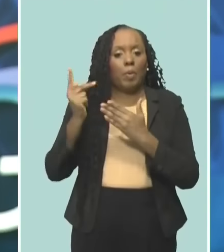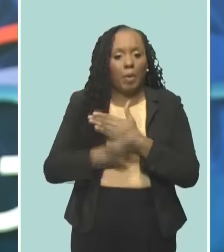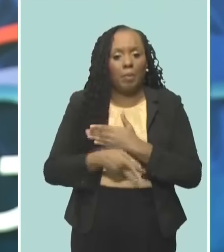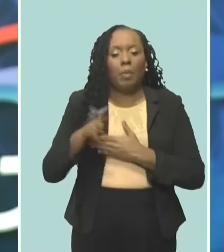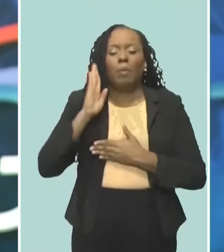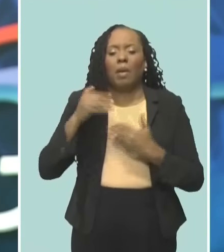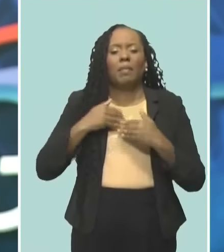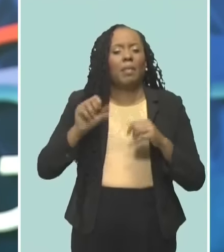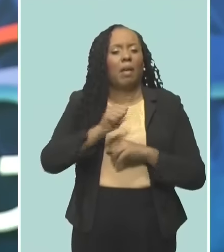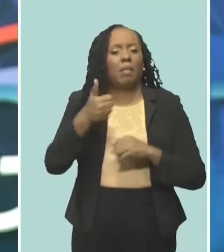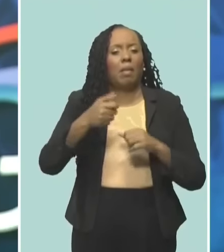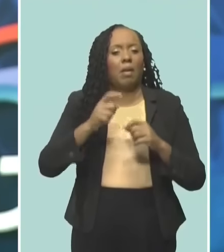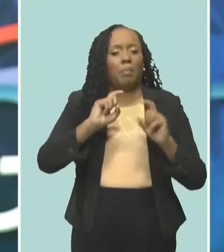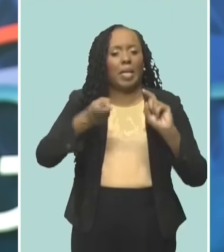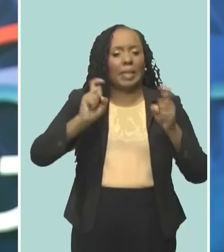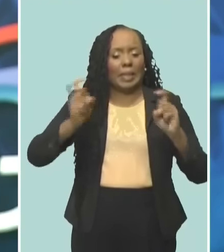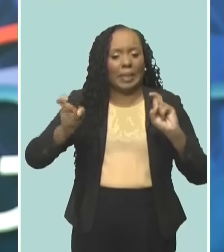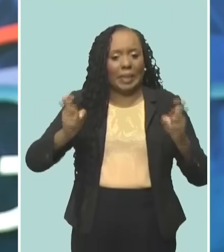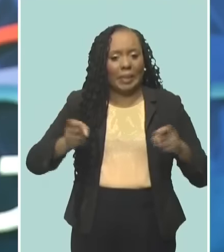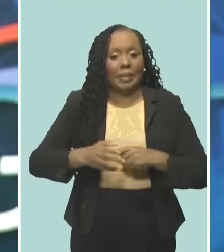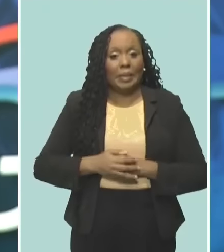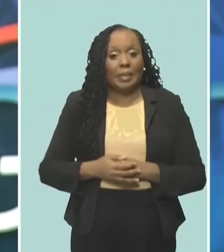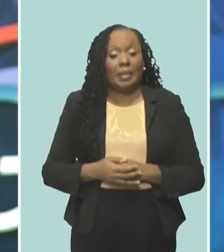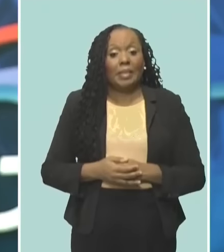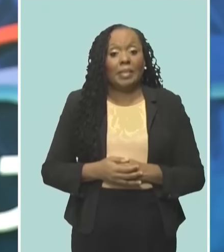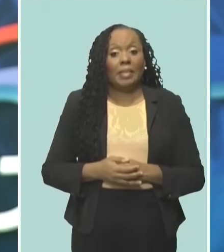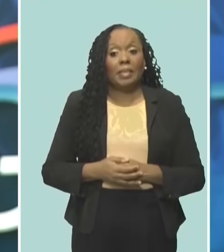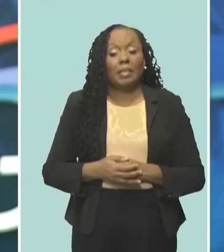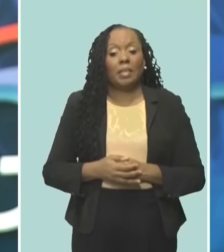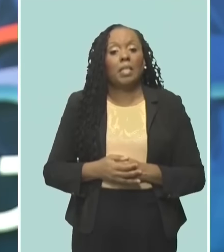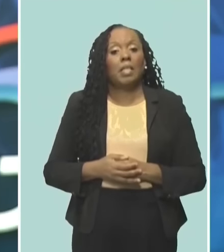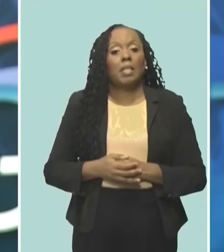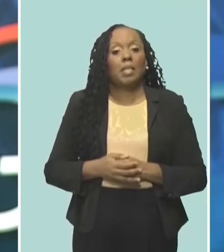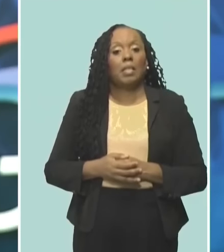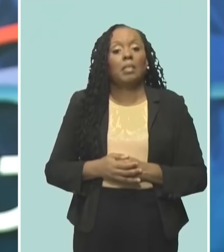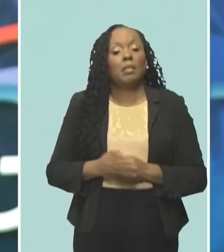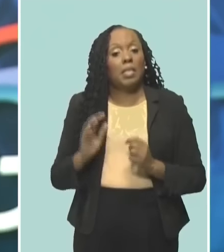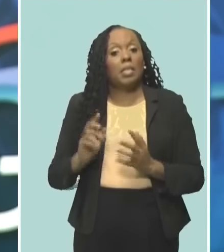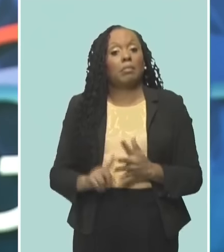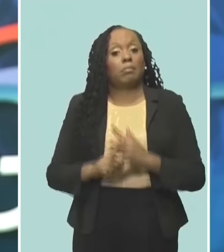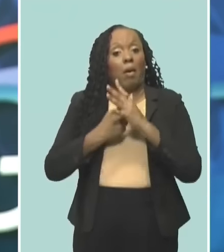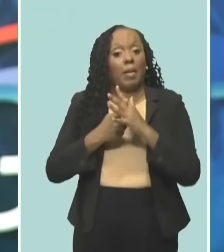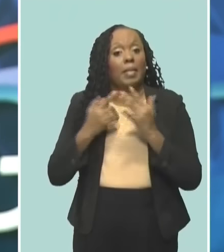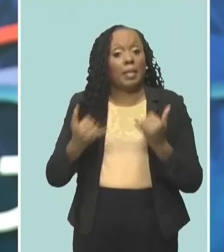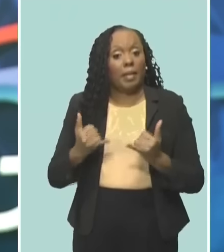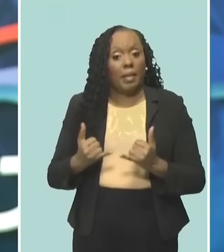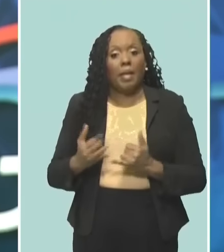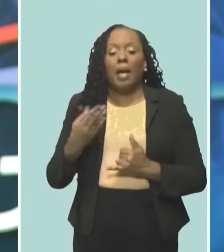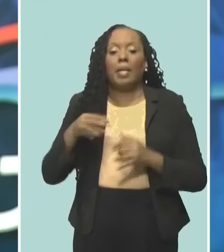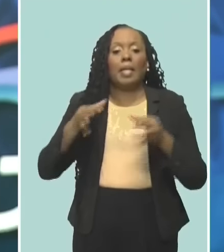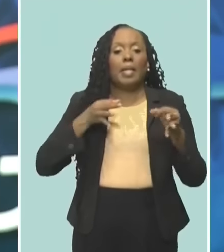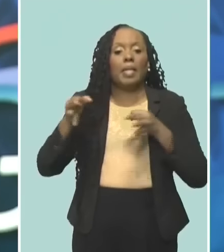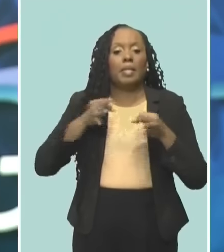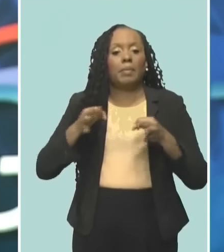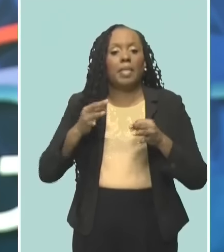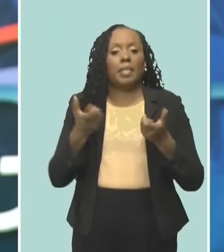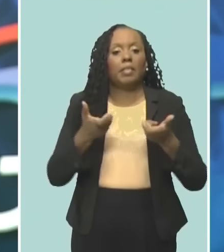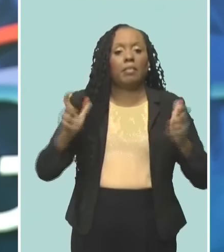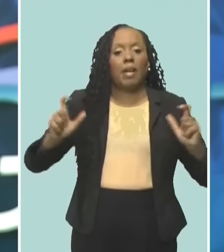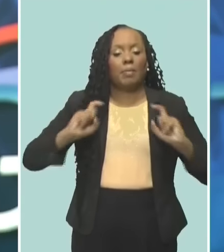include several other prizes. Speaking at the launch, acting retail manager Michelle Ashby outlined what the grand prizes will consist